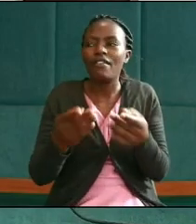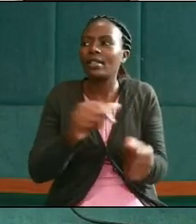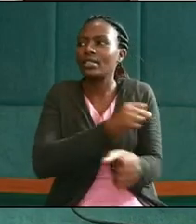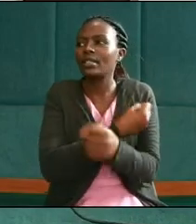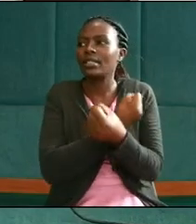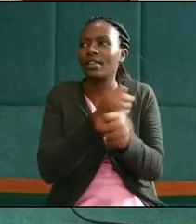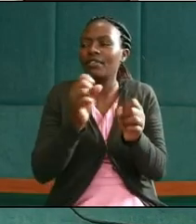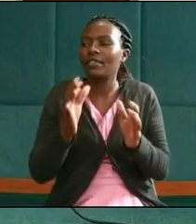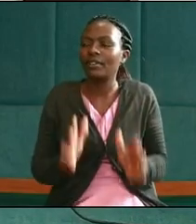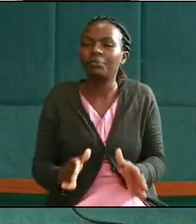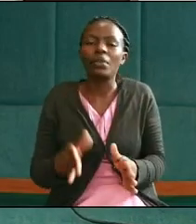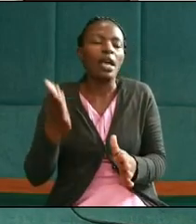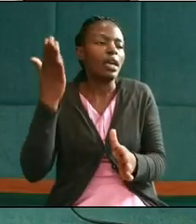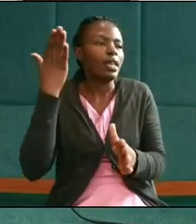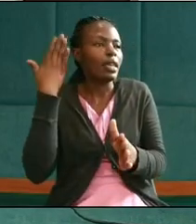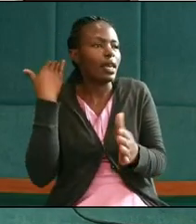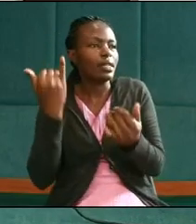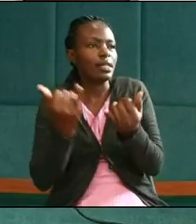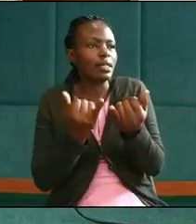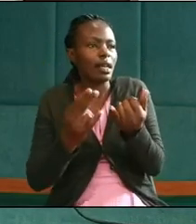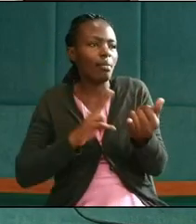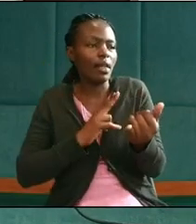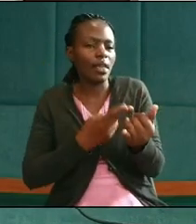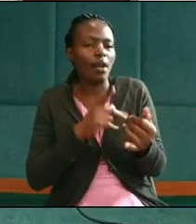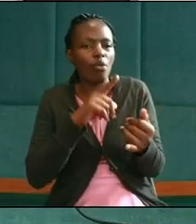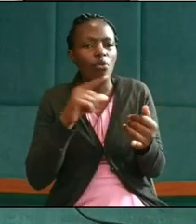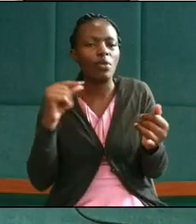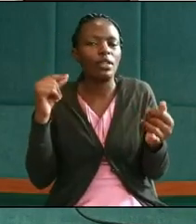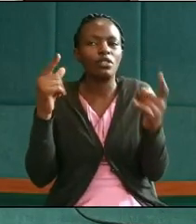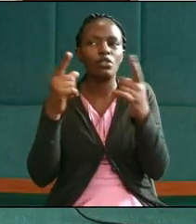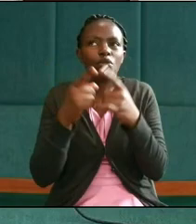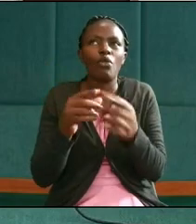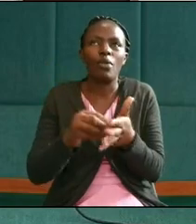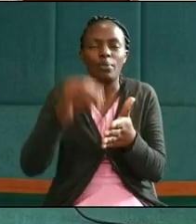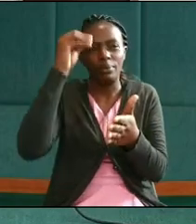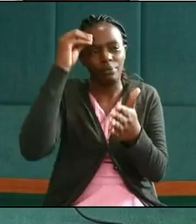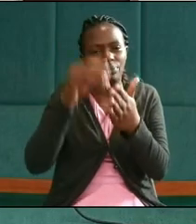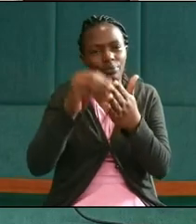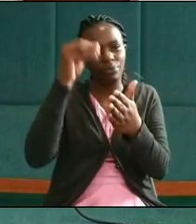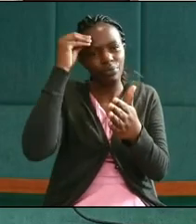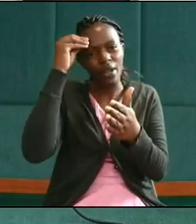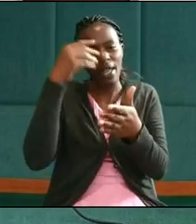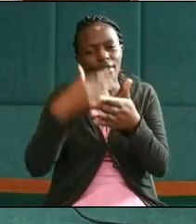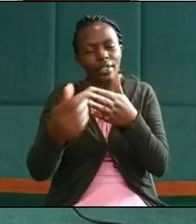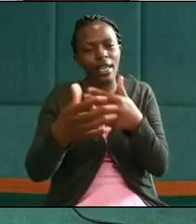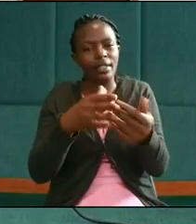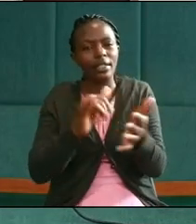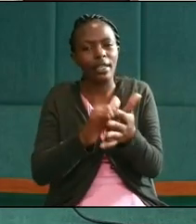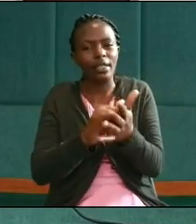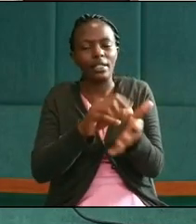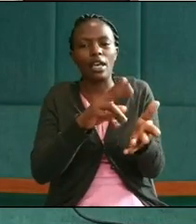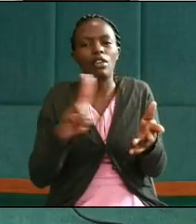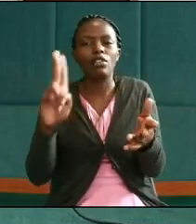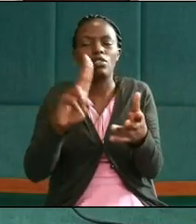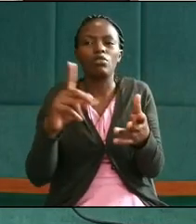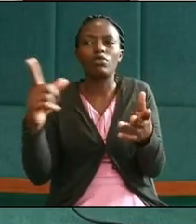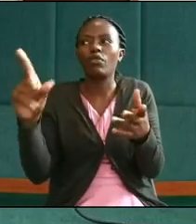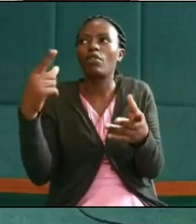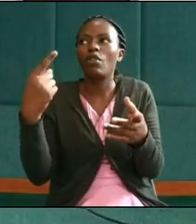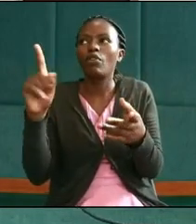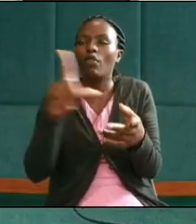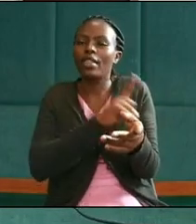Yeah. And last Sabbath, we went deeper into learning about the symbols that are used for the Lord's